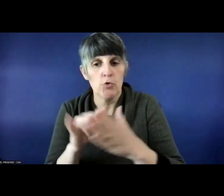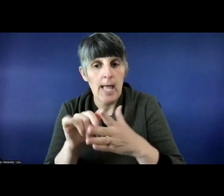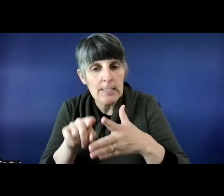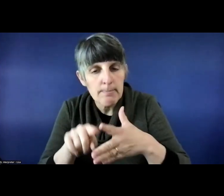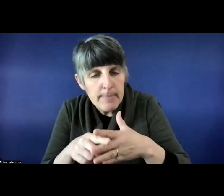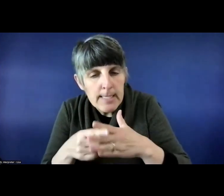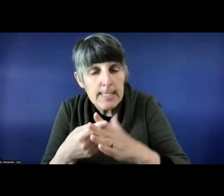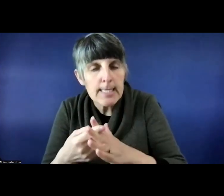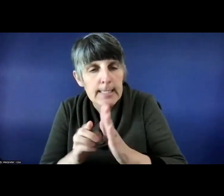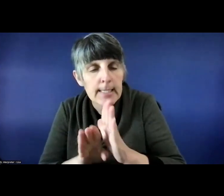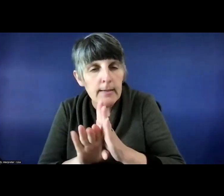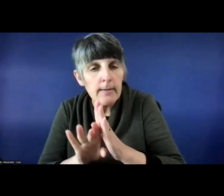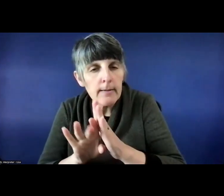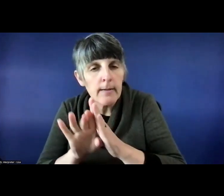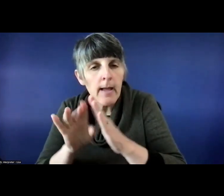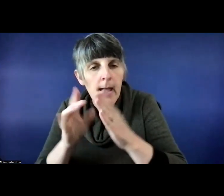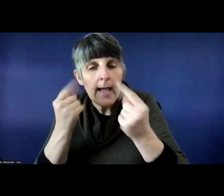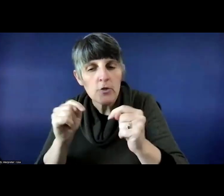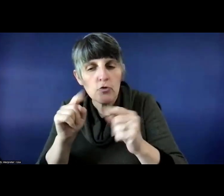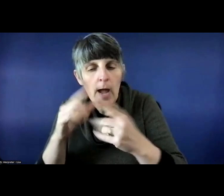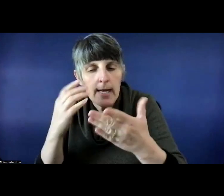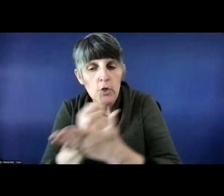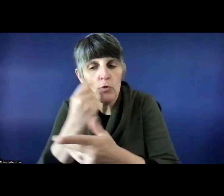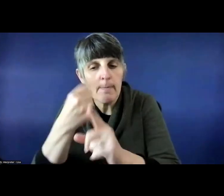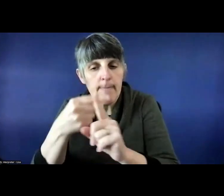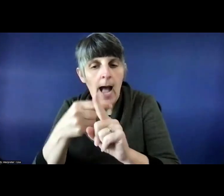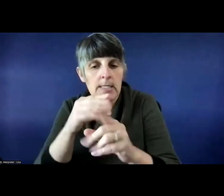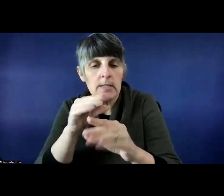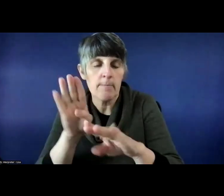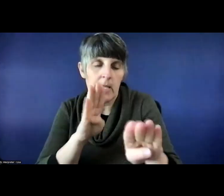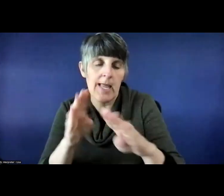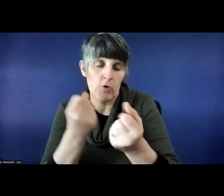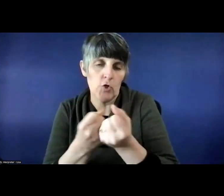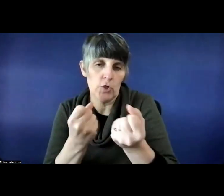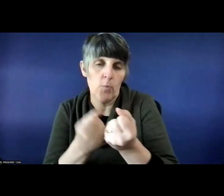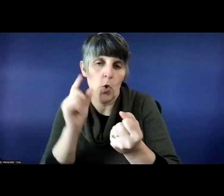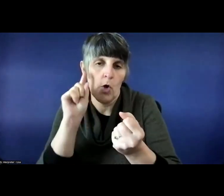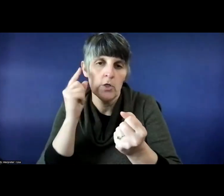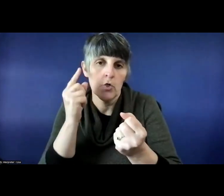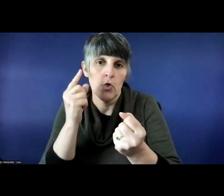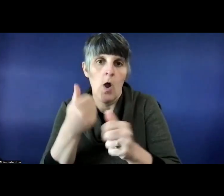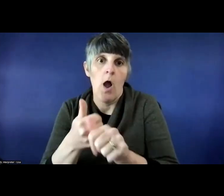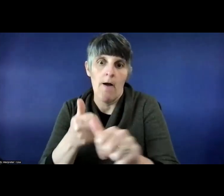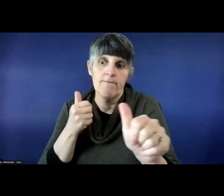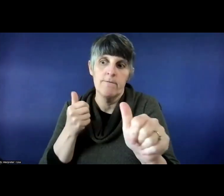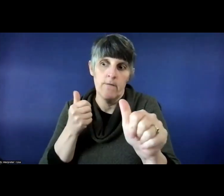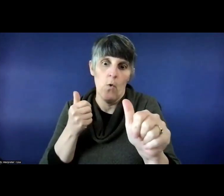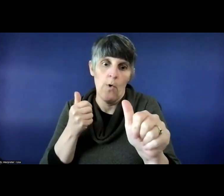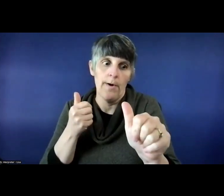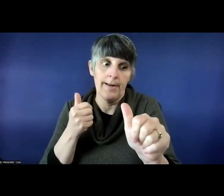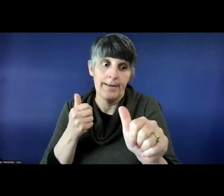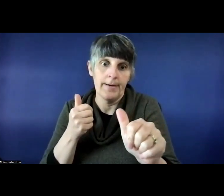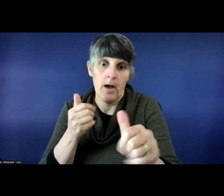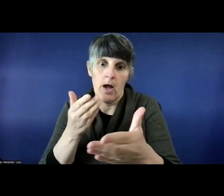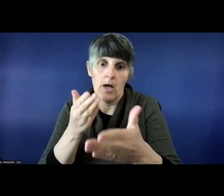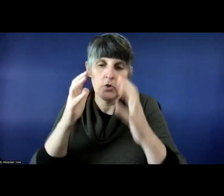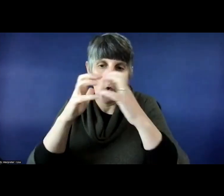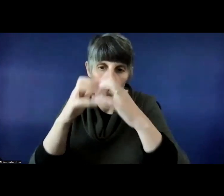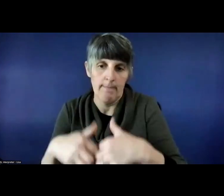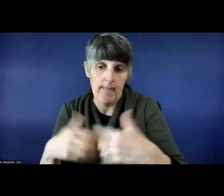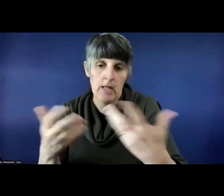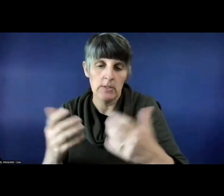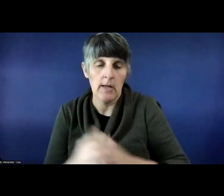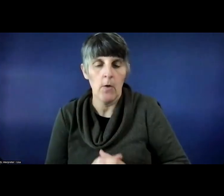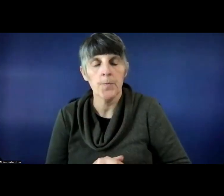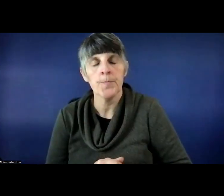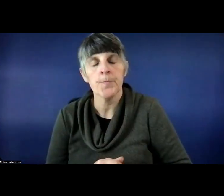to build and try to use positive behavioral supports to avoid a total meltdown.